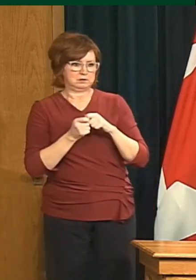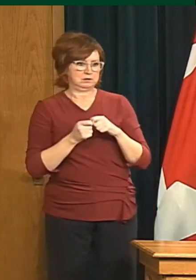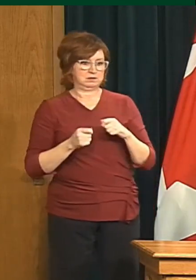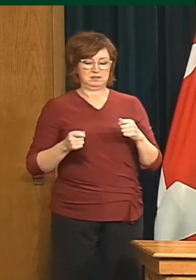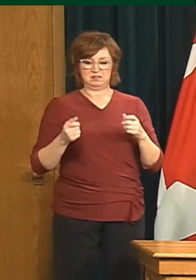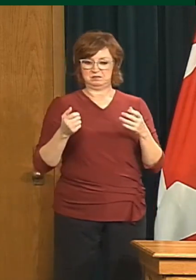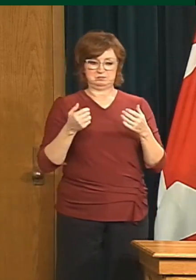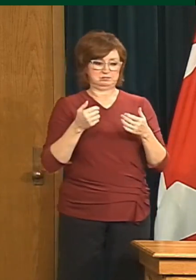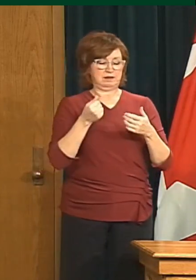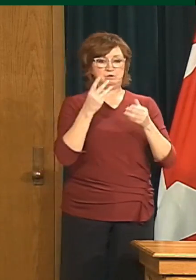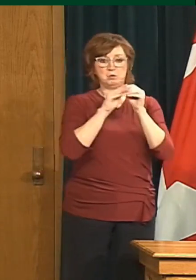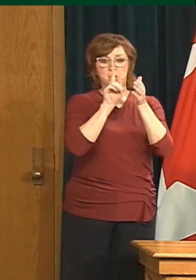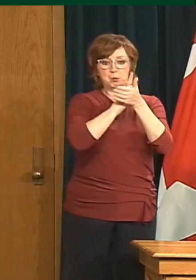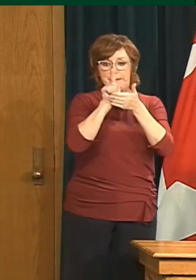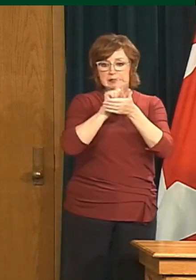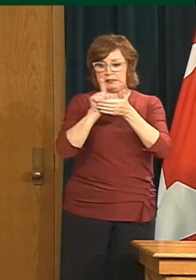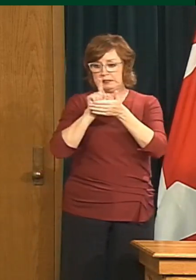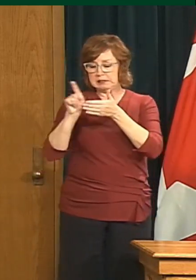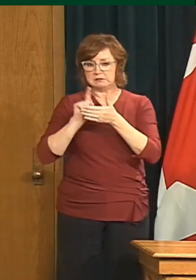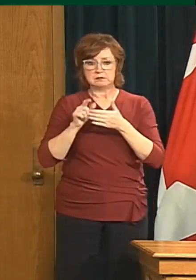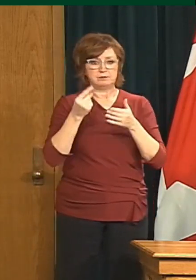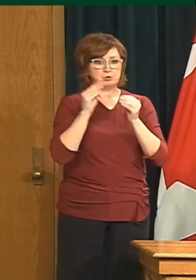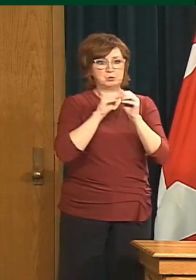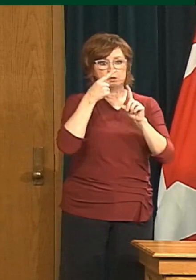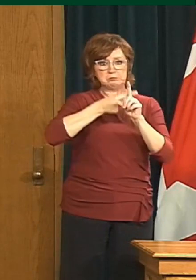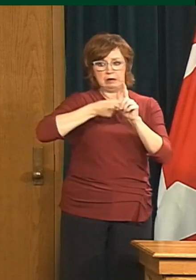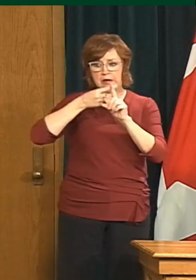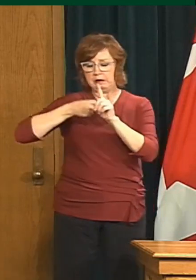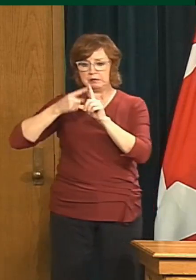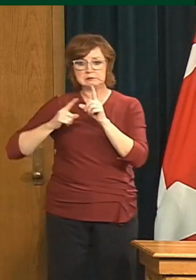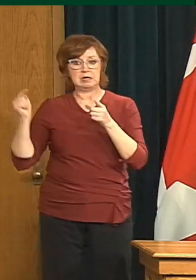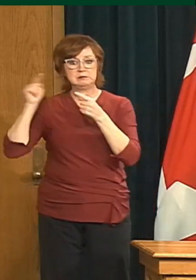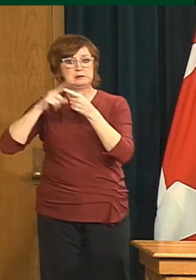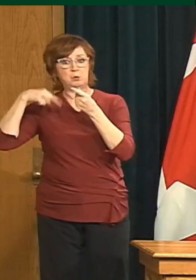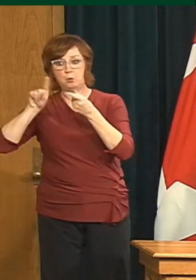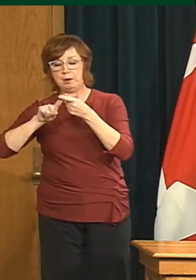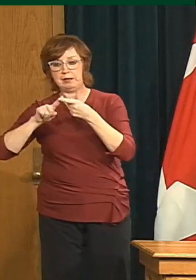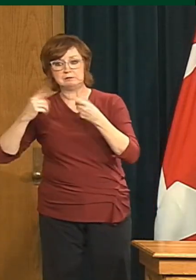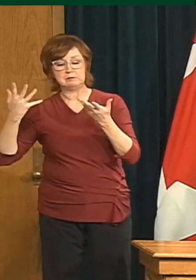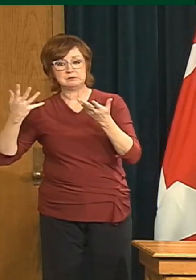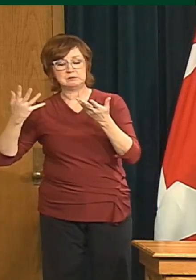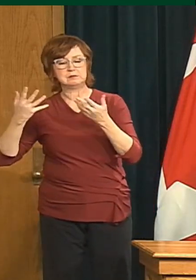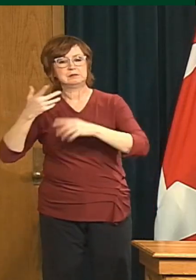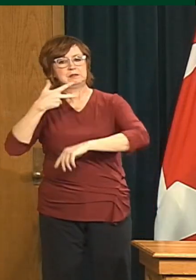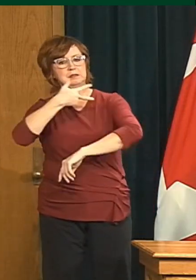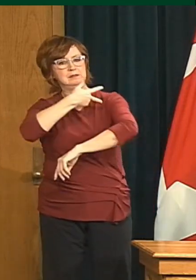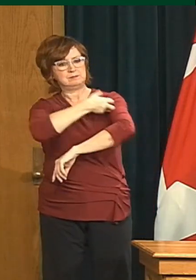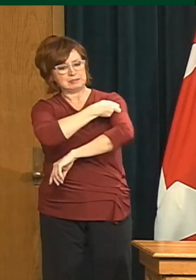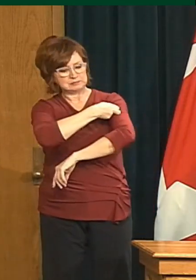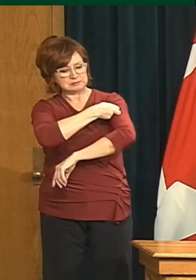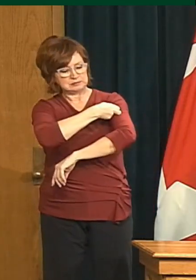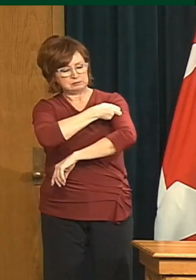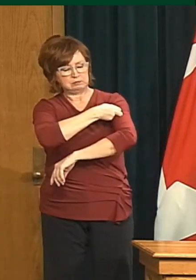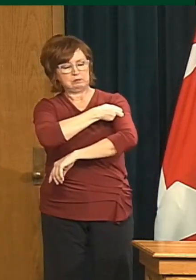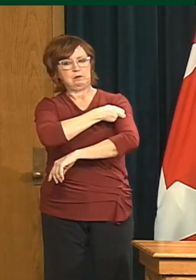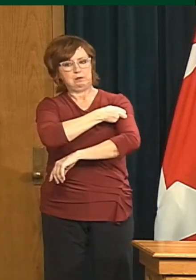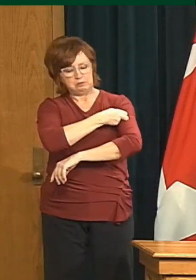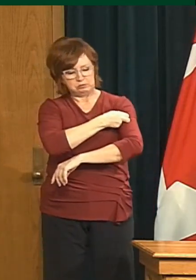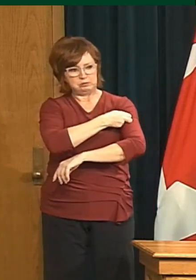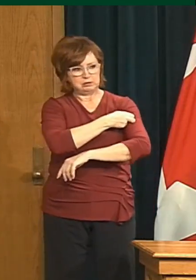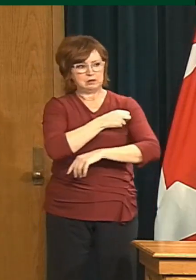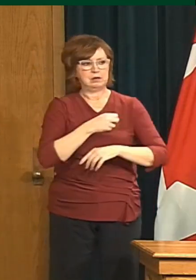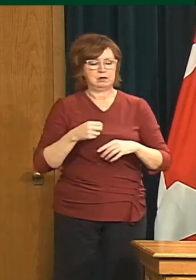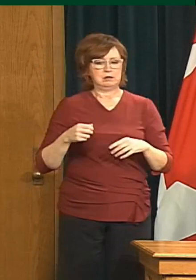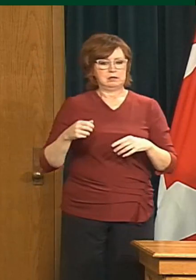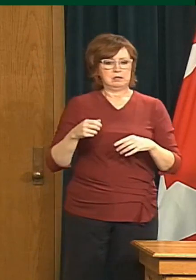quite frankly, we need to understand that we cannot prevent everyone from contracting COVID-19. What we can do